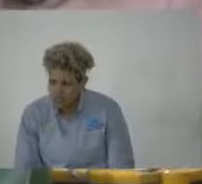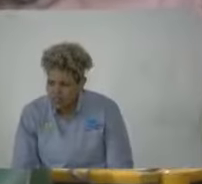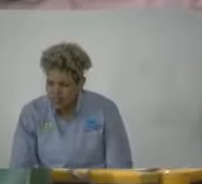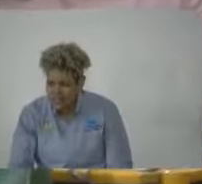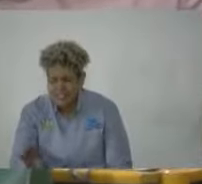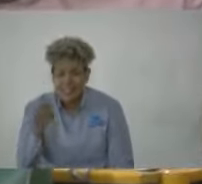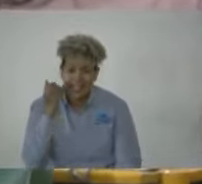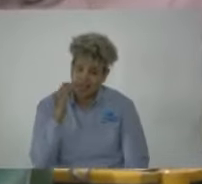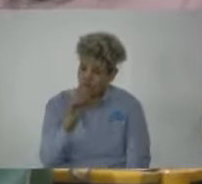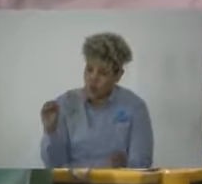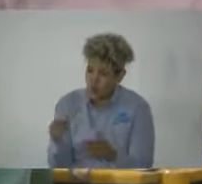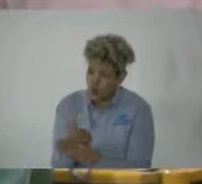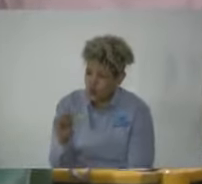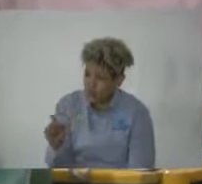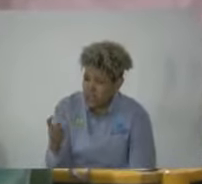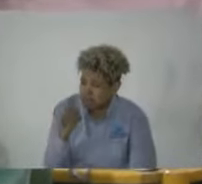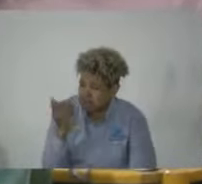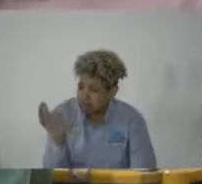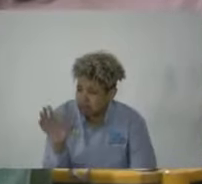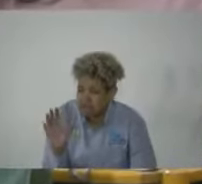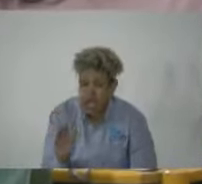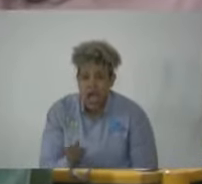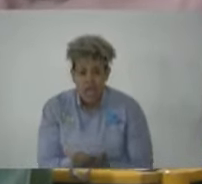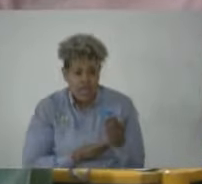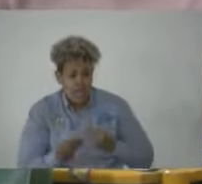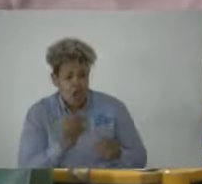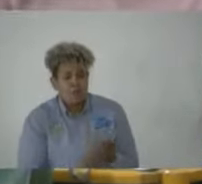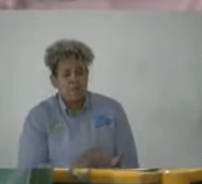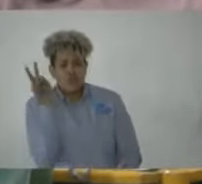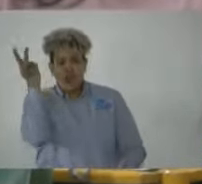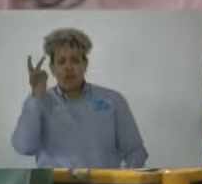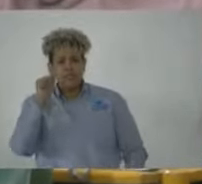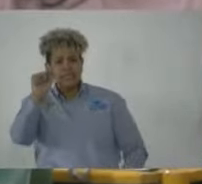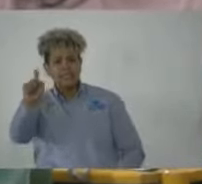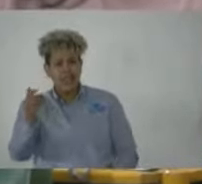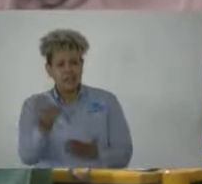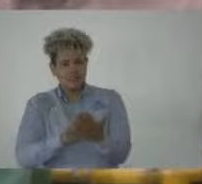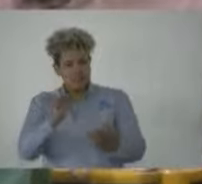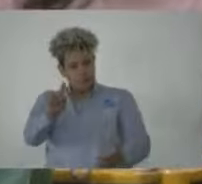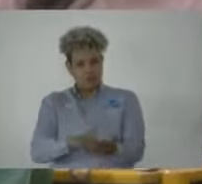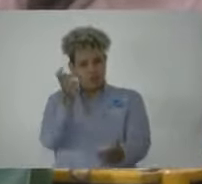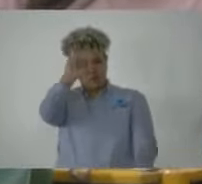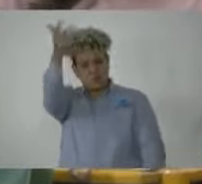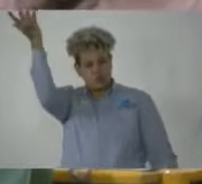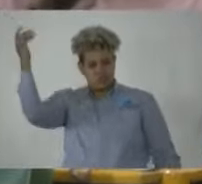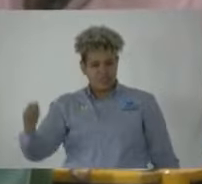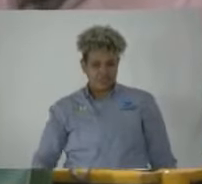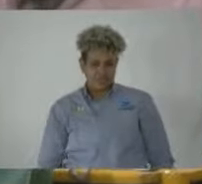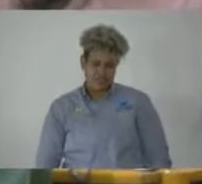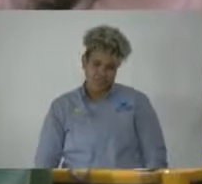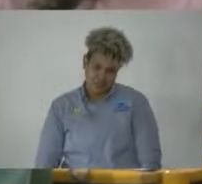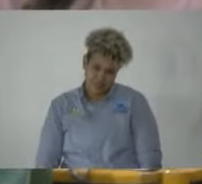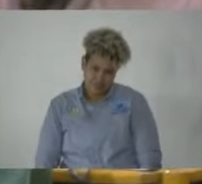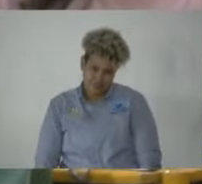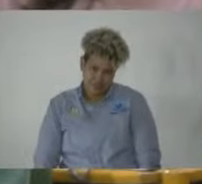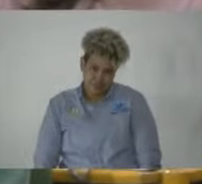no new tax and the economy double, then tax revenue must double too?